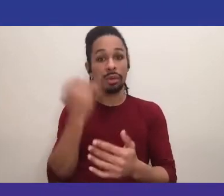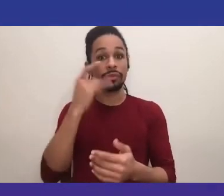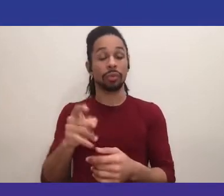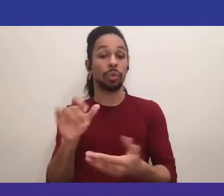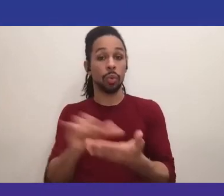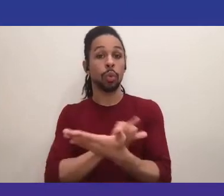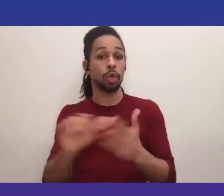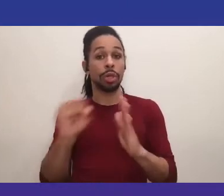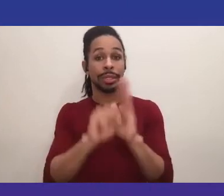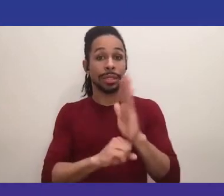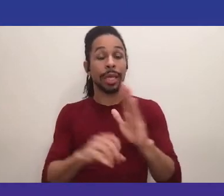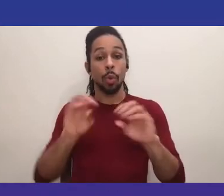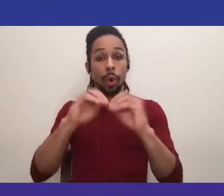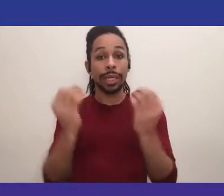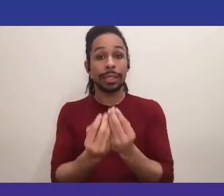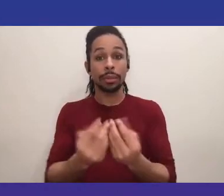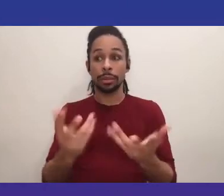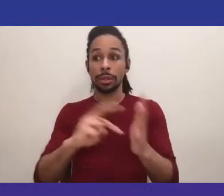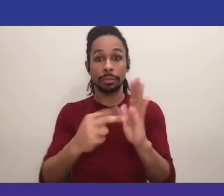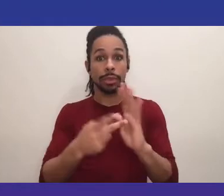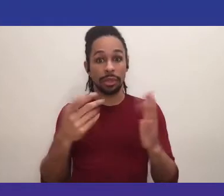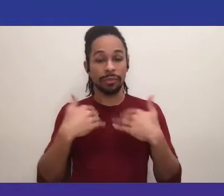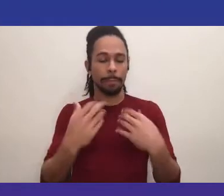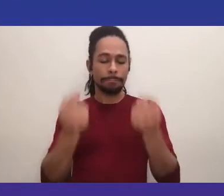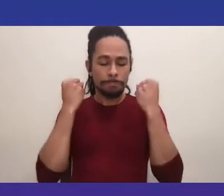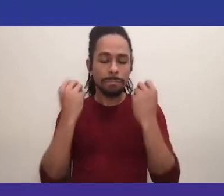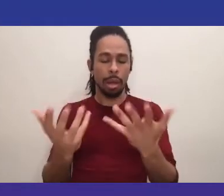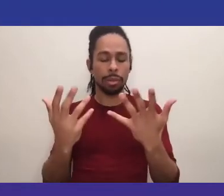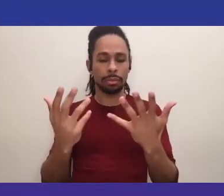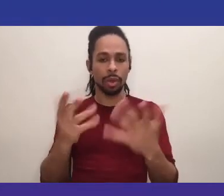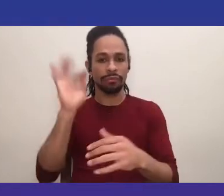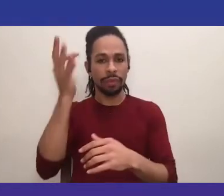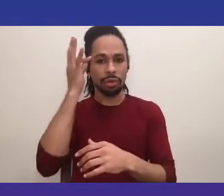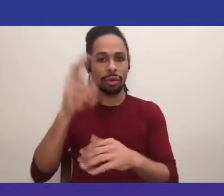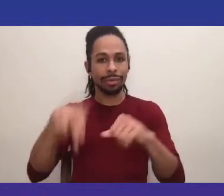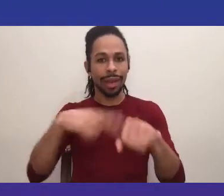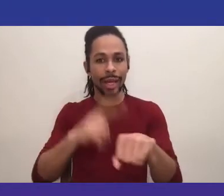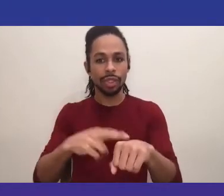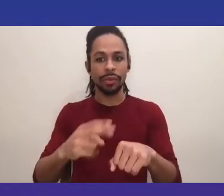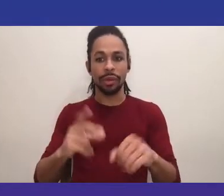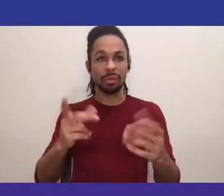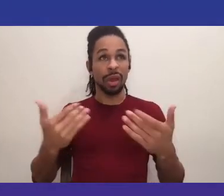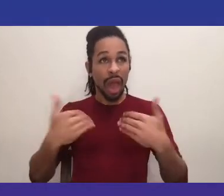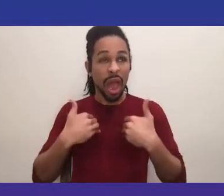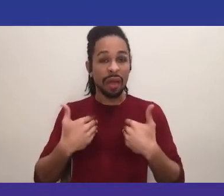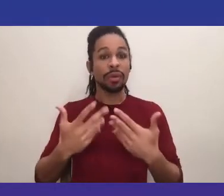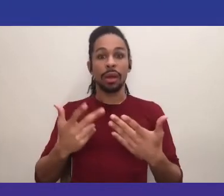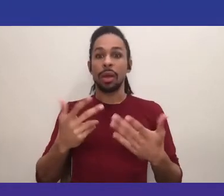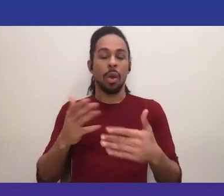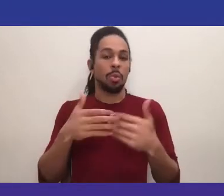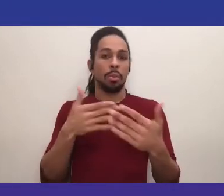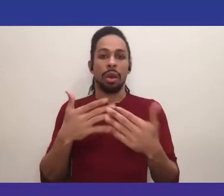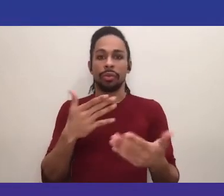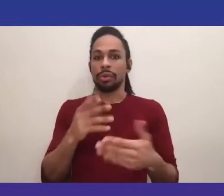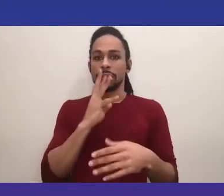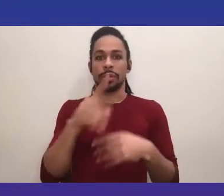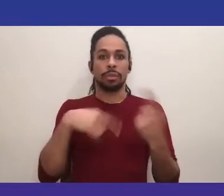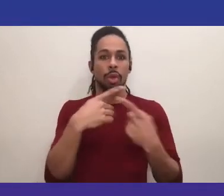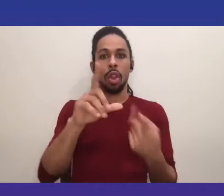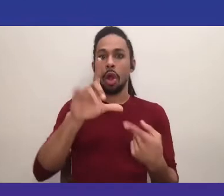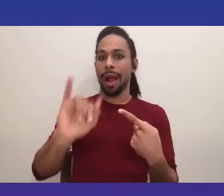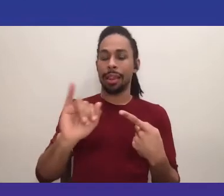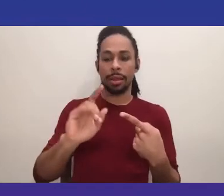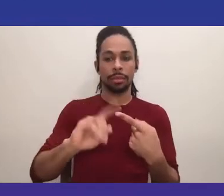organization, there are multiple federal nations that exist, whether they're out on Long Island, whether they're north part